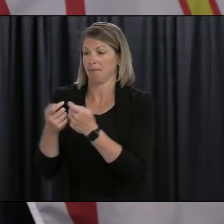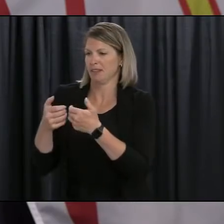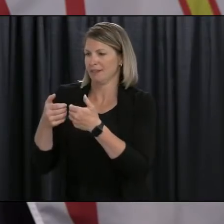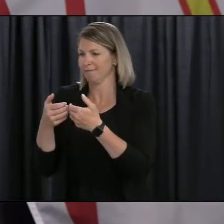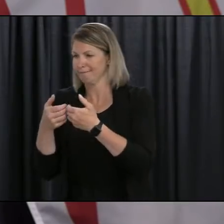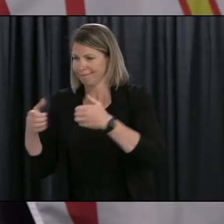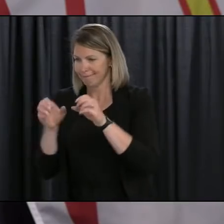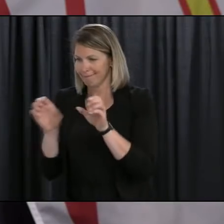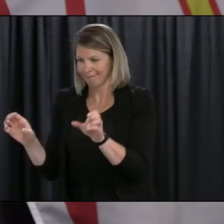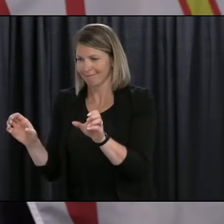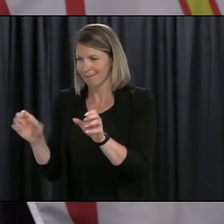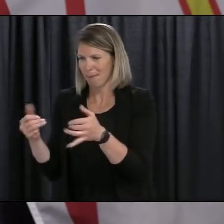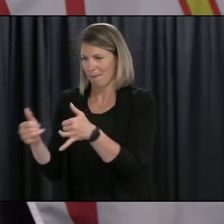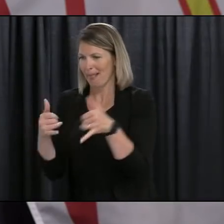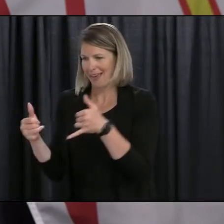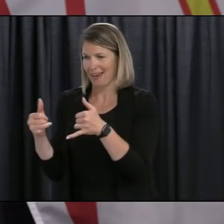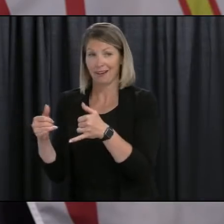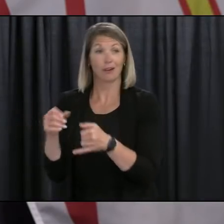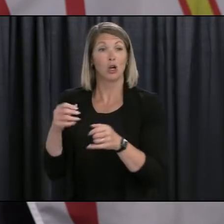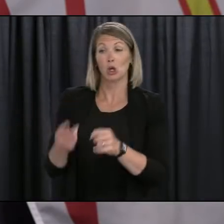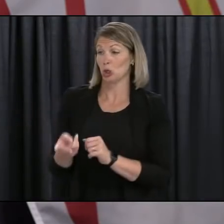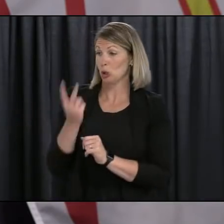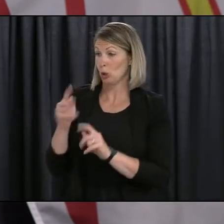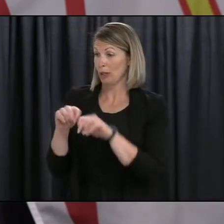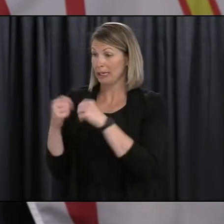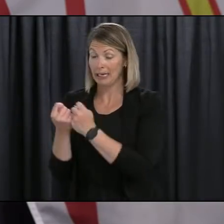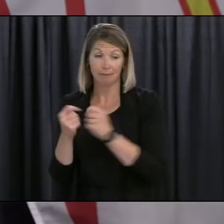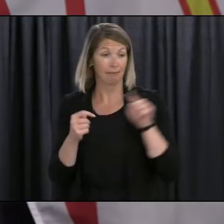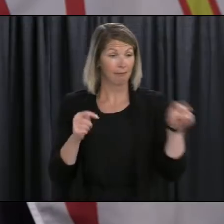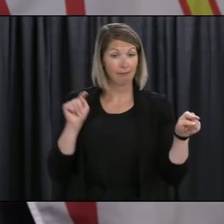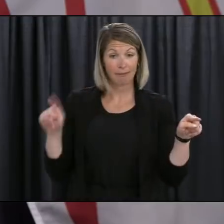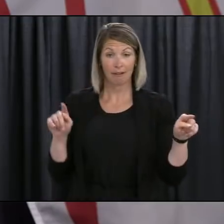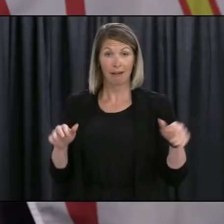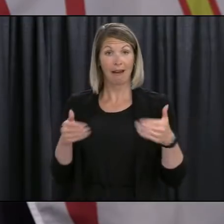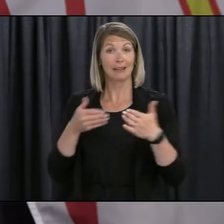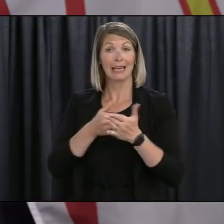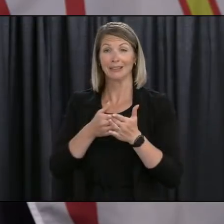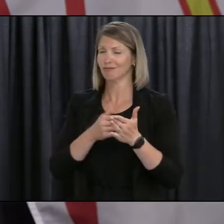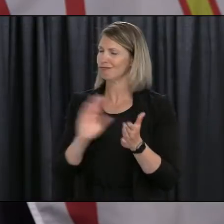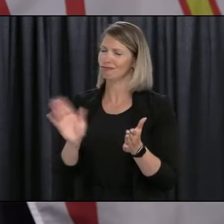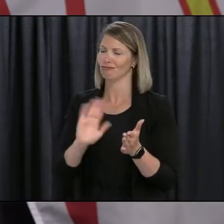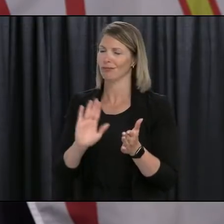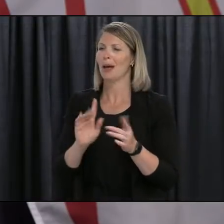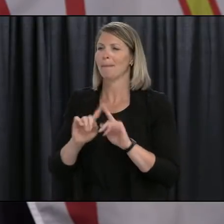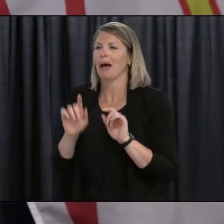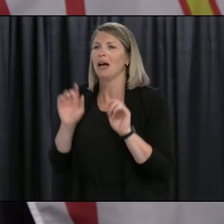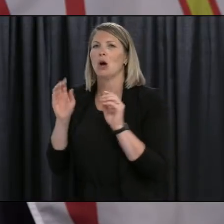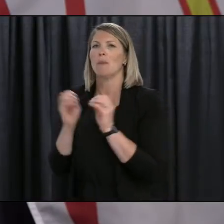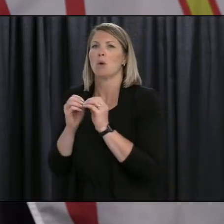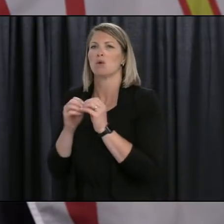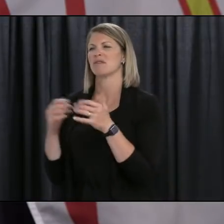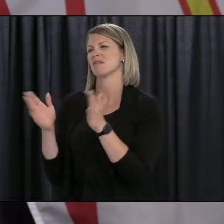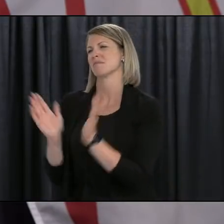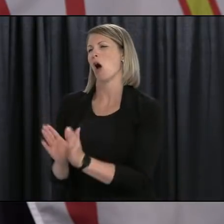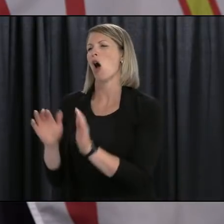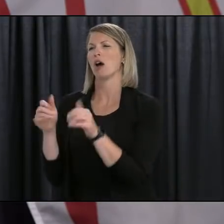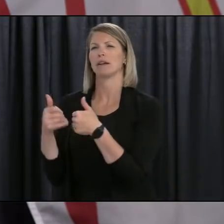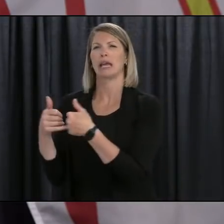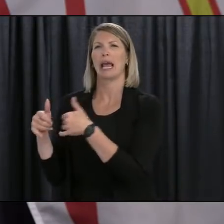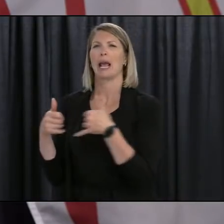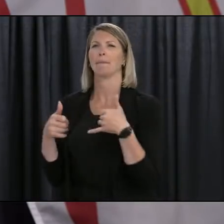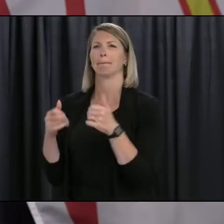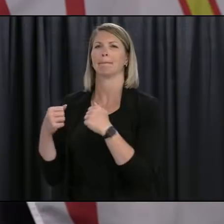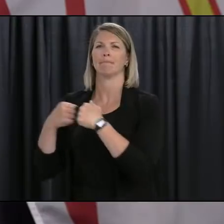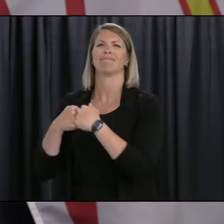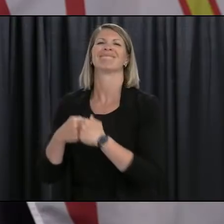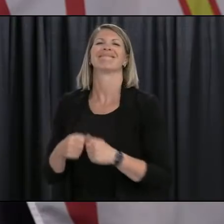there. Certainly with sports guidance that there's been a lot of work being done both